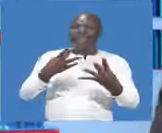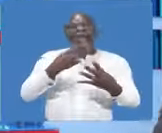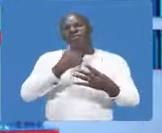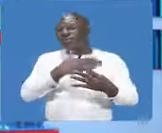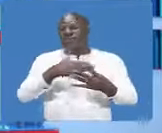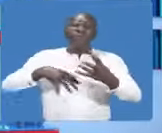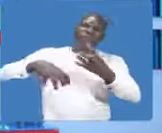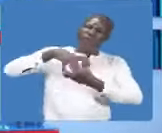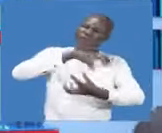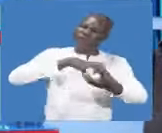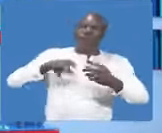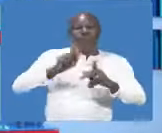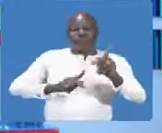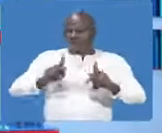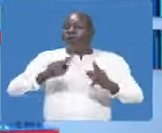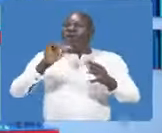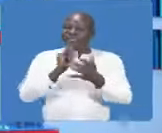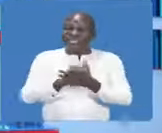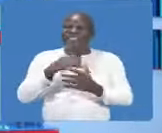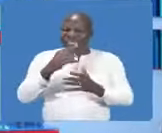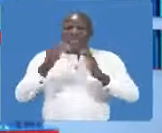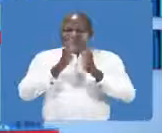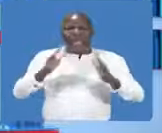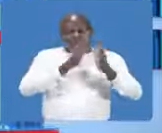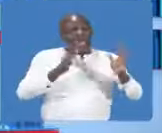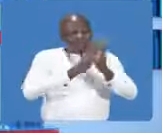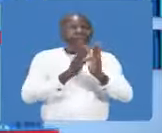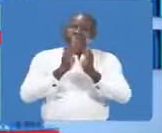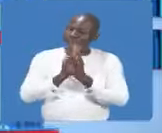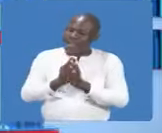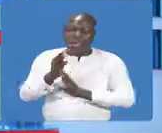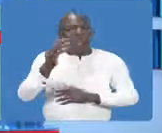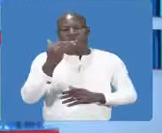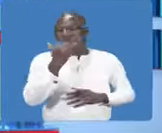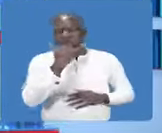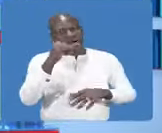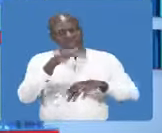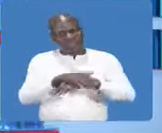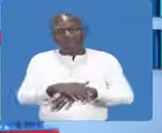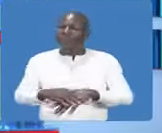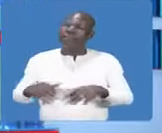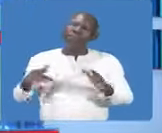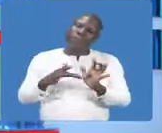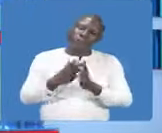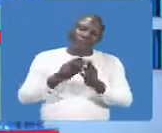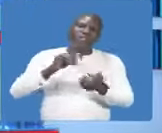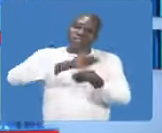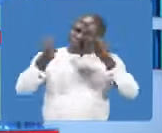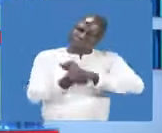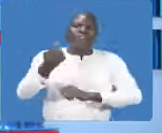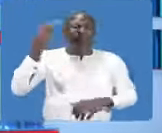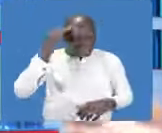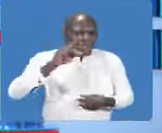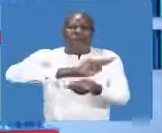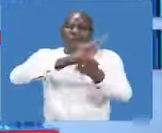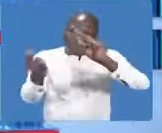da da nipa eye sa na ye me na mo kasa eye mpae bo obre kwa enye mpae bo ba bo kwanso no asofo e mu sakra mo adwen